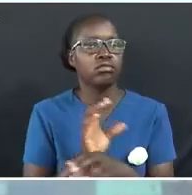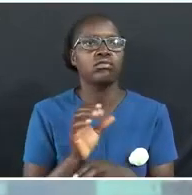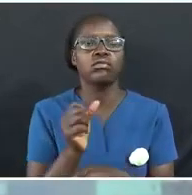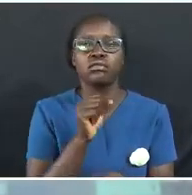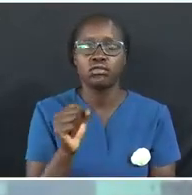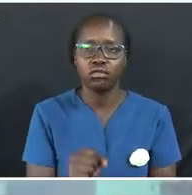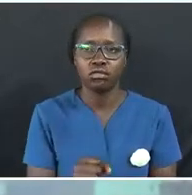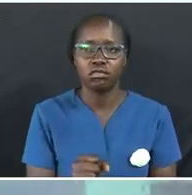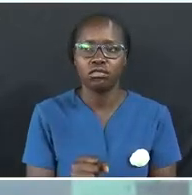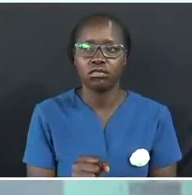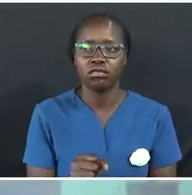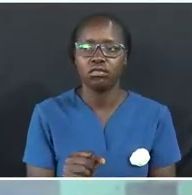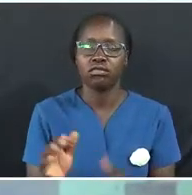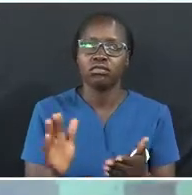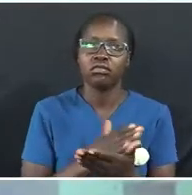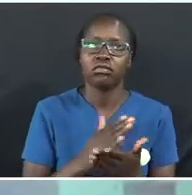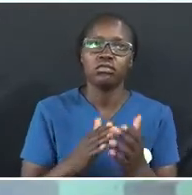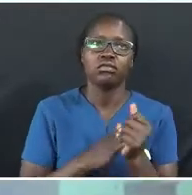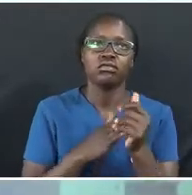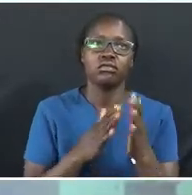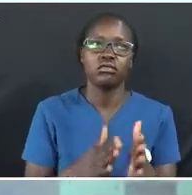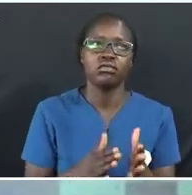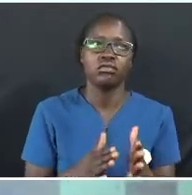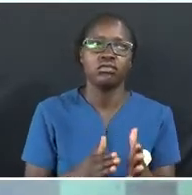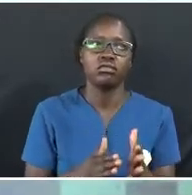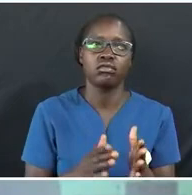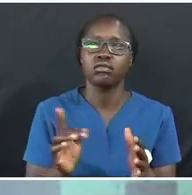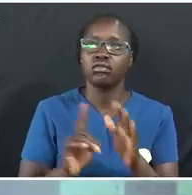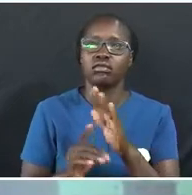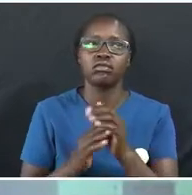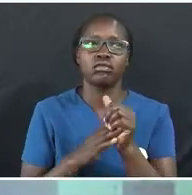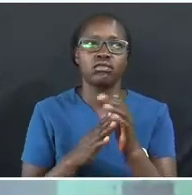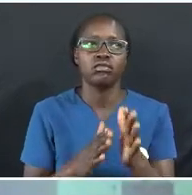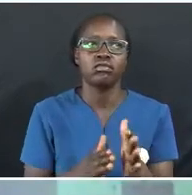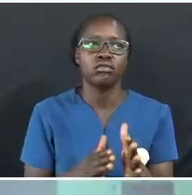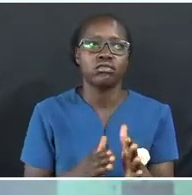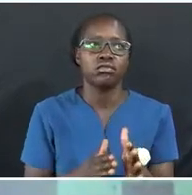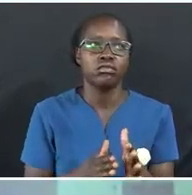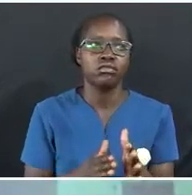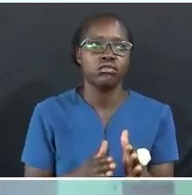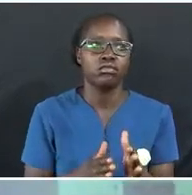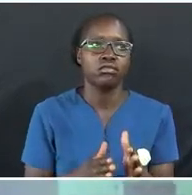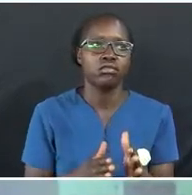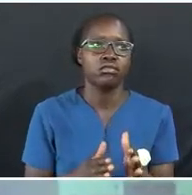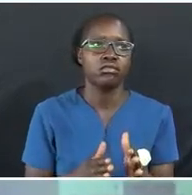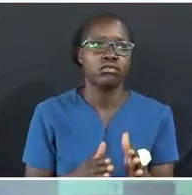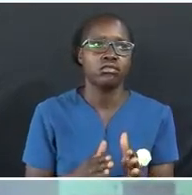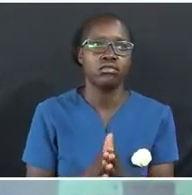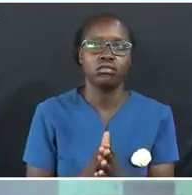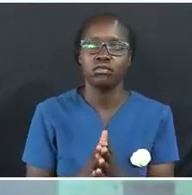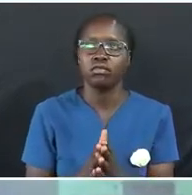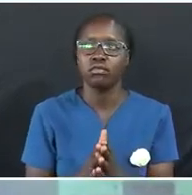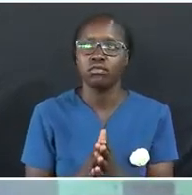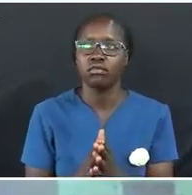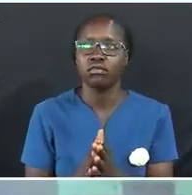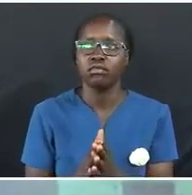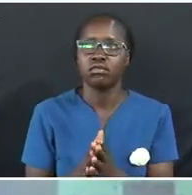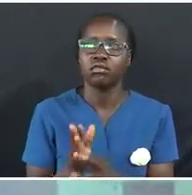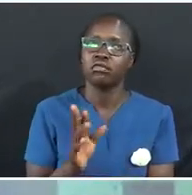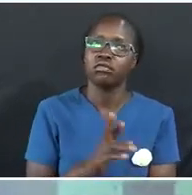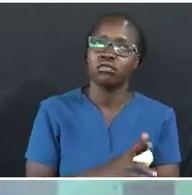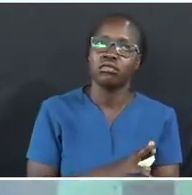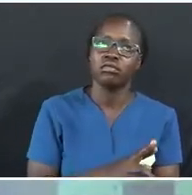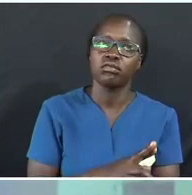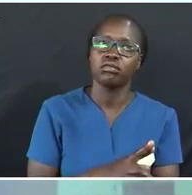elders, departmental leaders, ministry leaders, I was impressed. You did